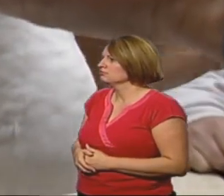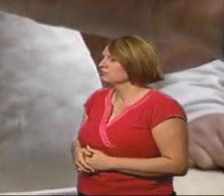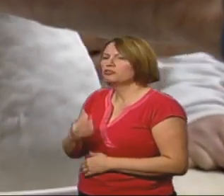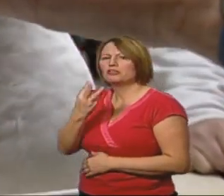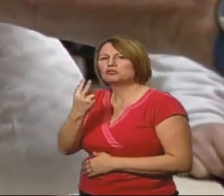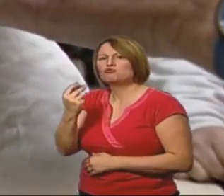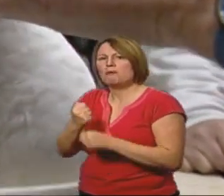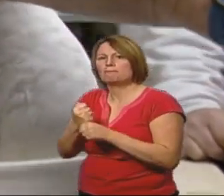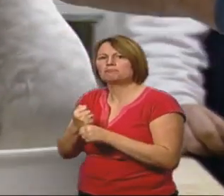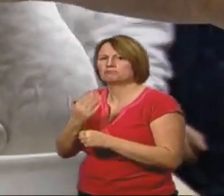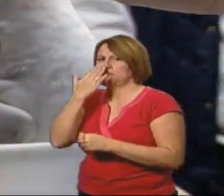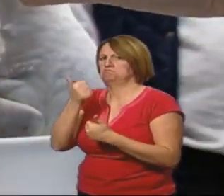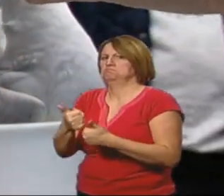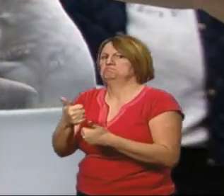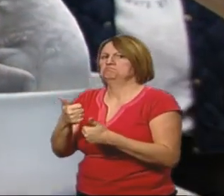What good?